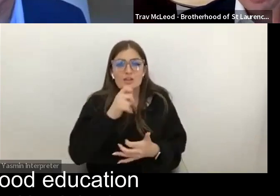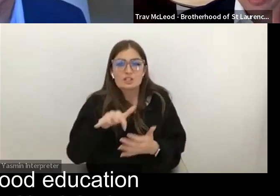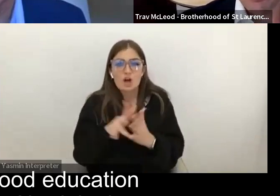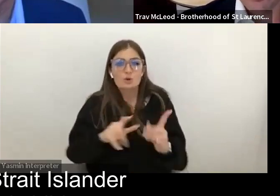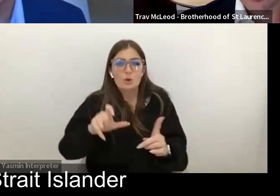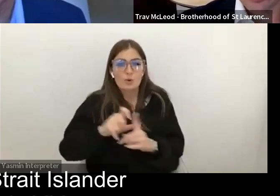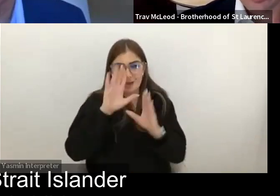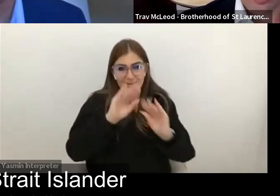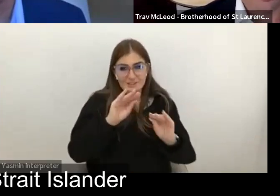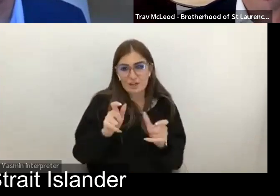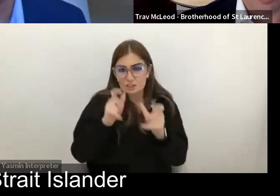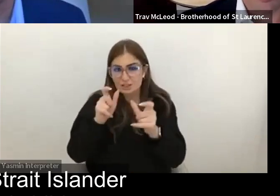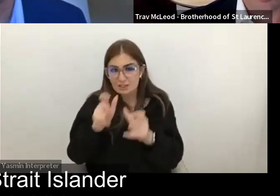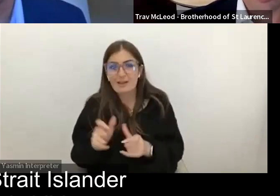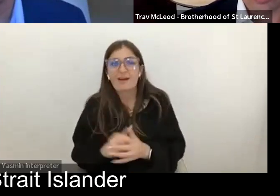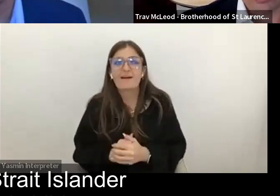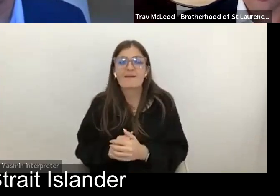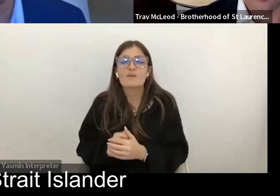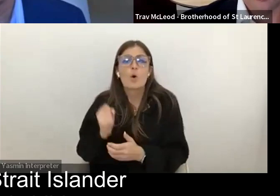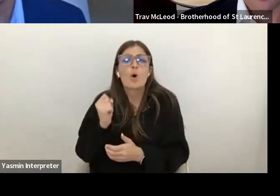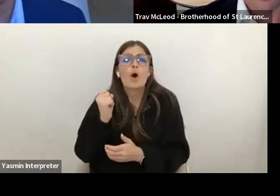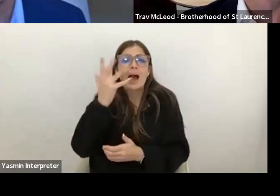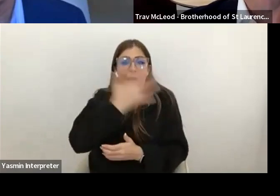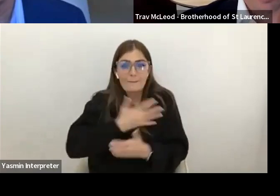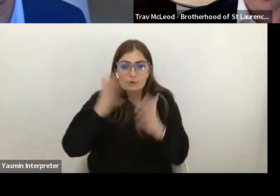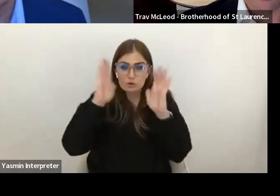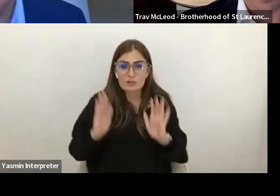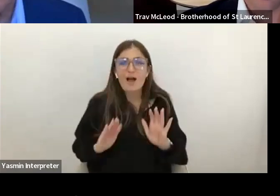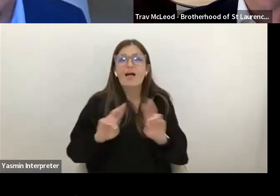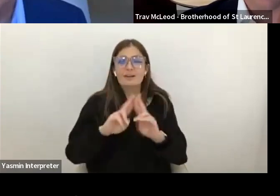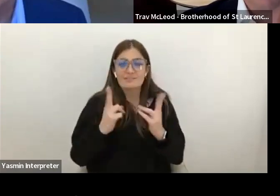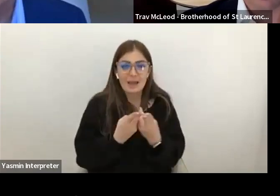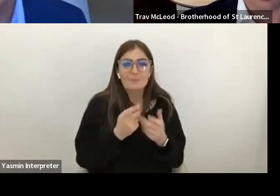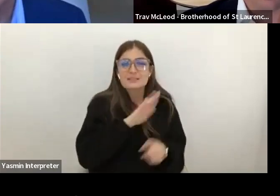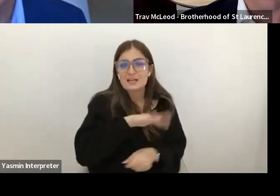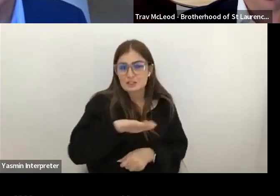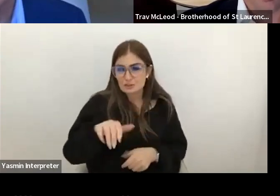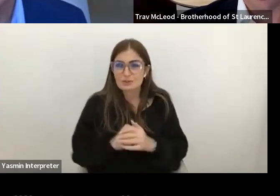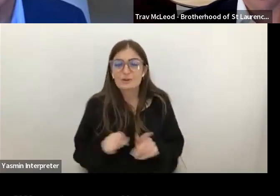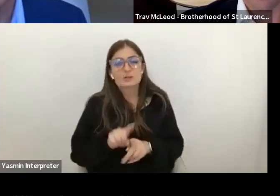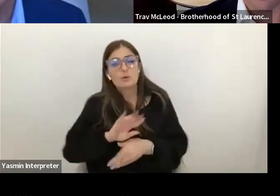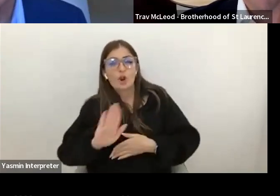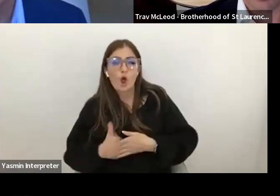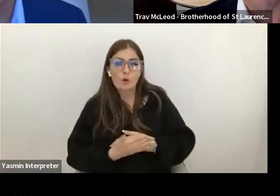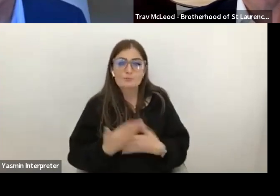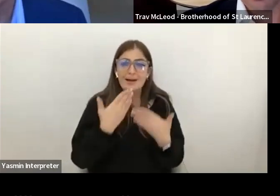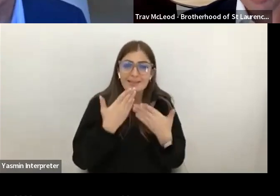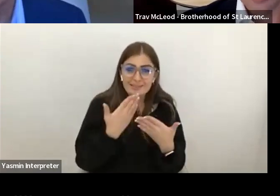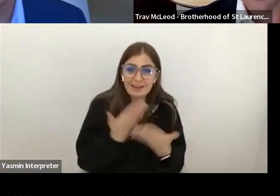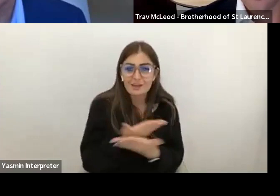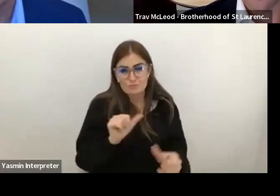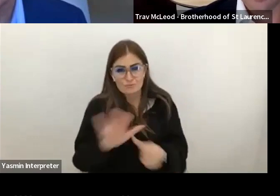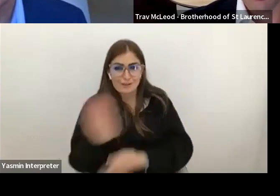care for Aboriginal and Torres Strait Islander families and children. And I just want to close by thanking our